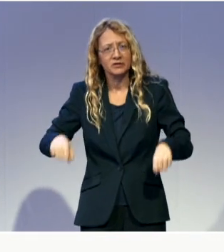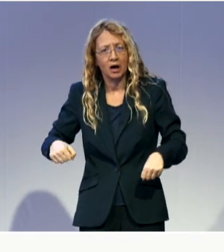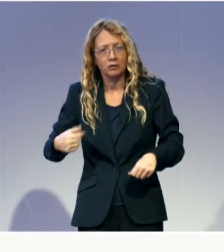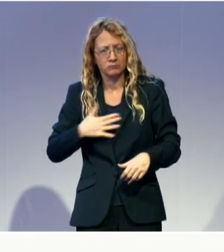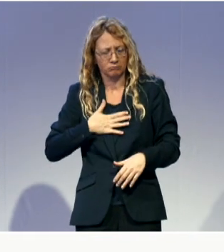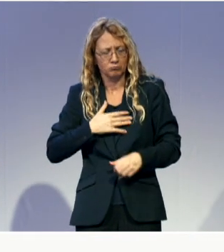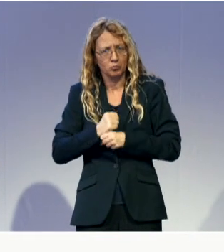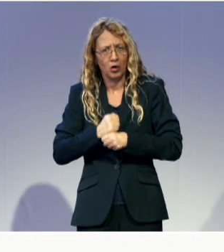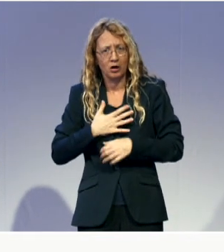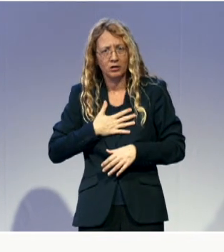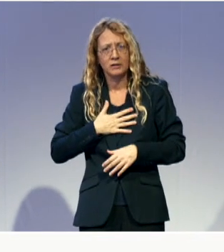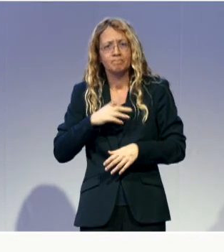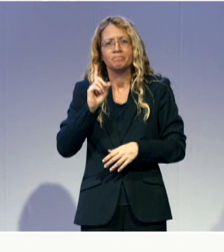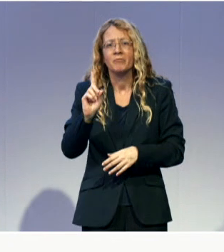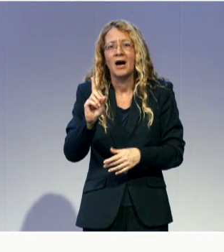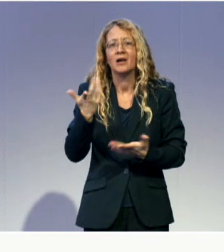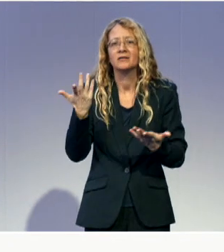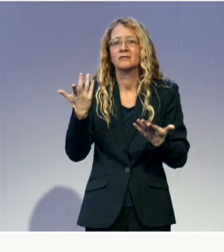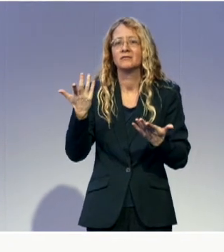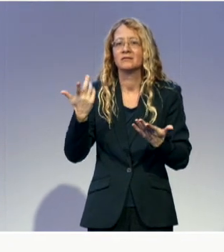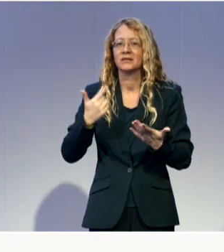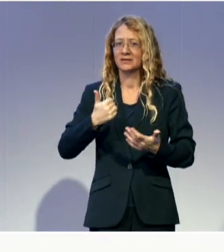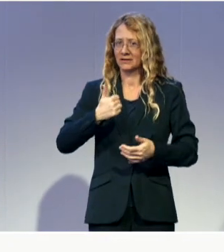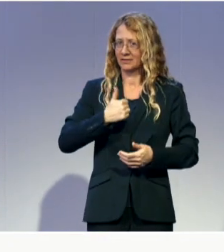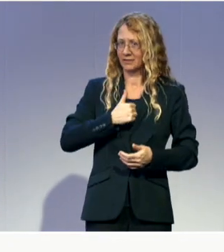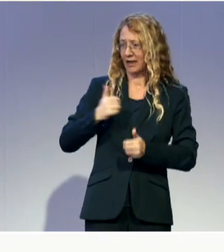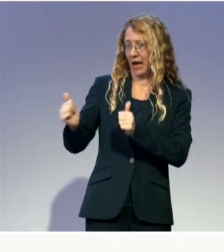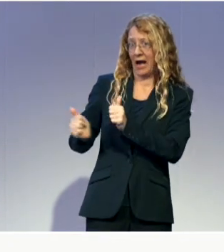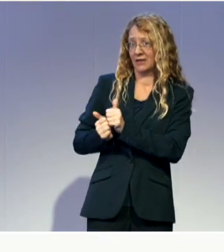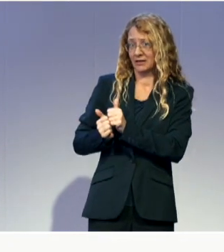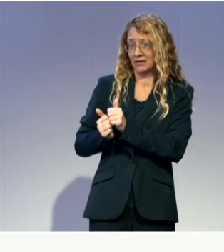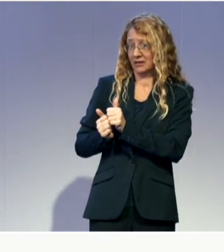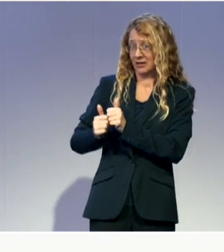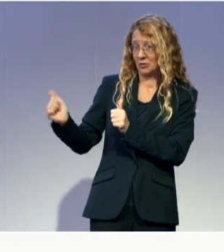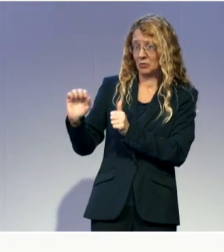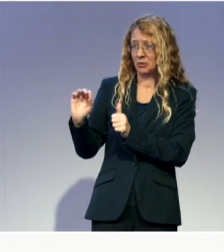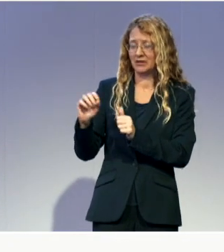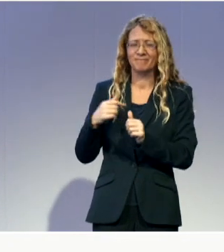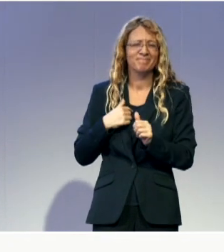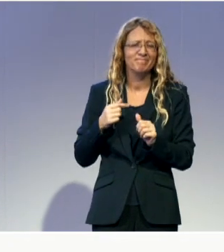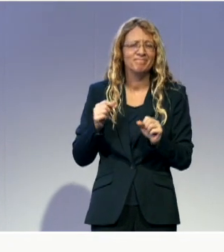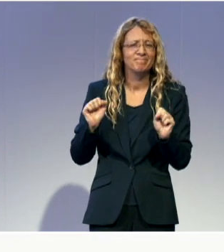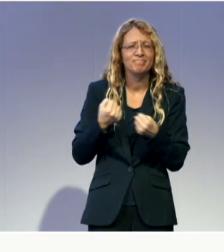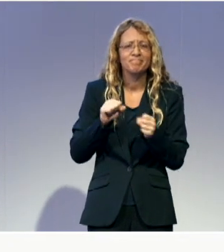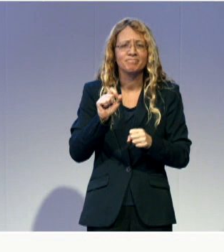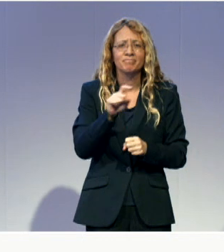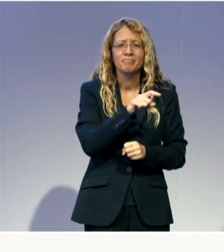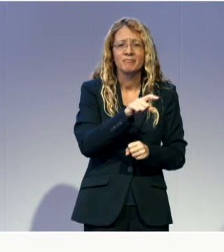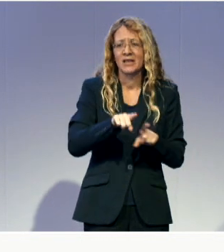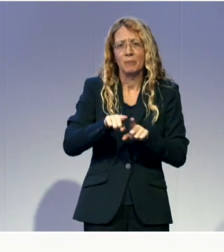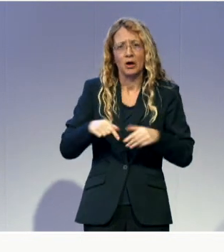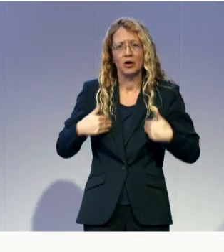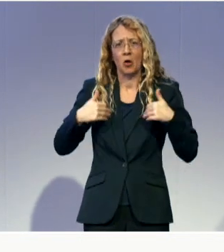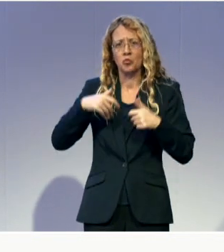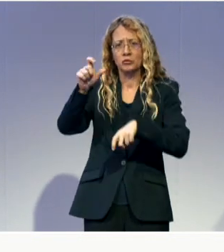those things would not happen without the assistance of young people like Aaron that are willing to